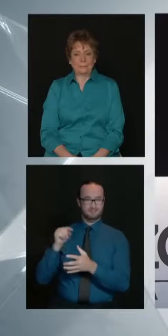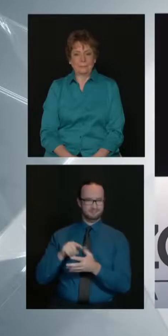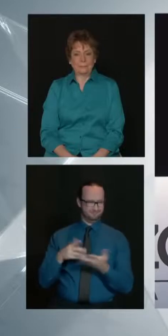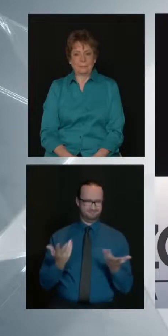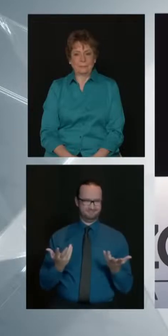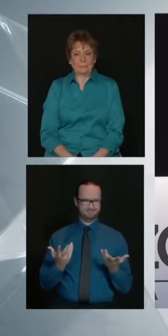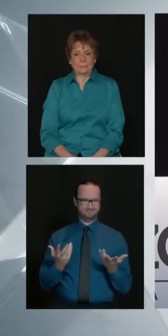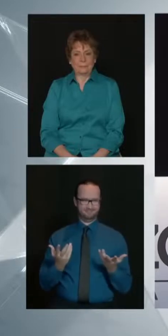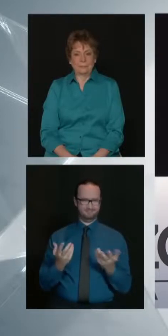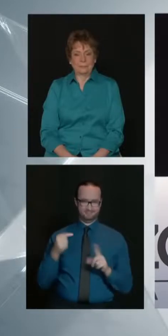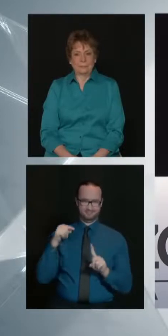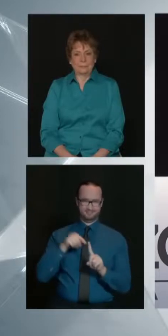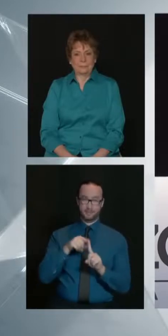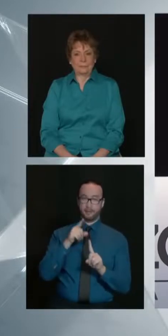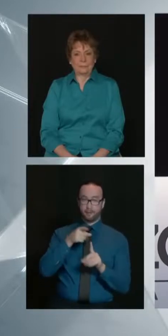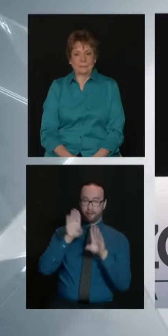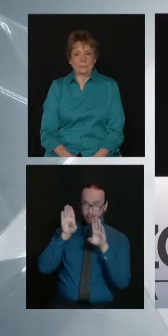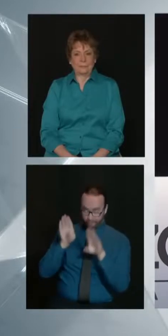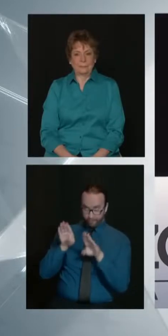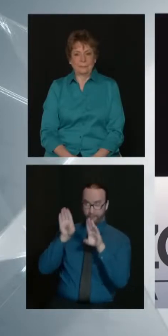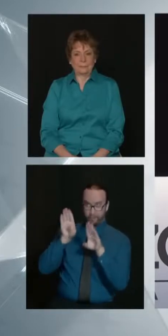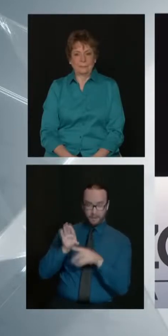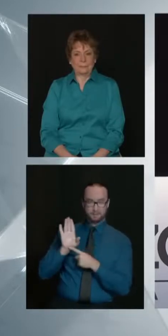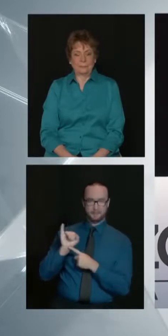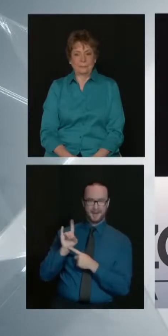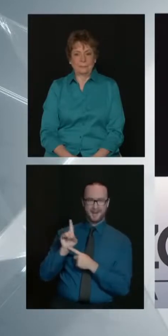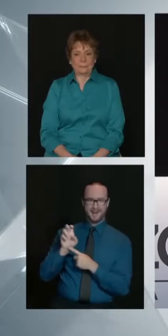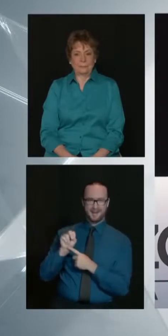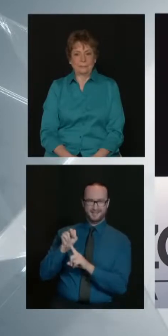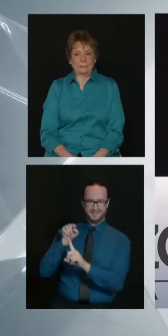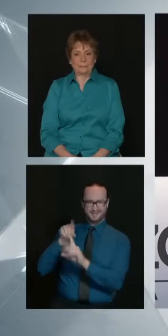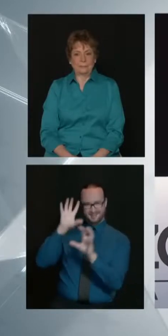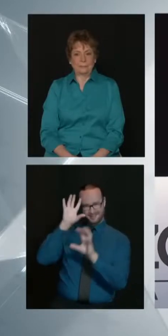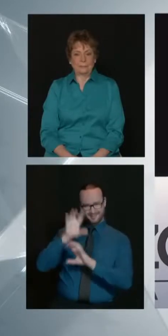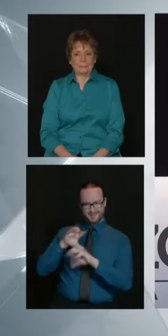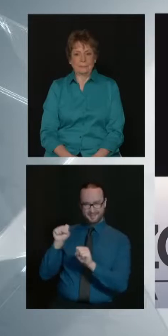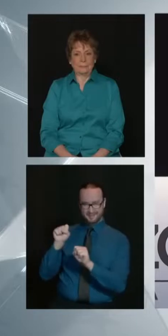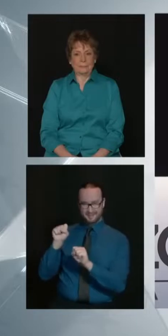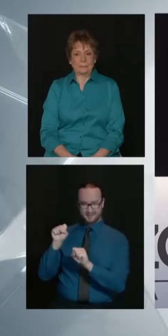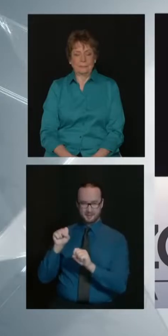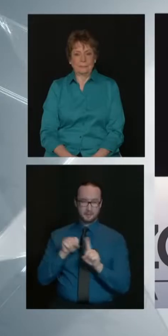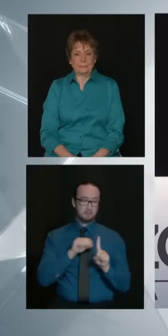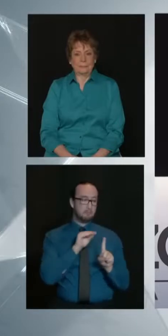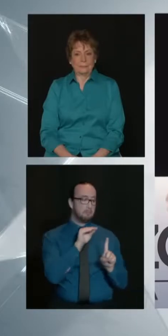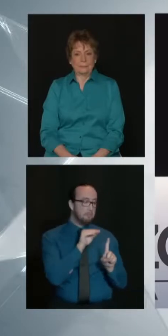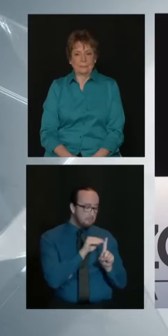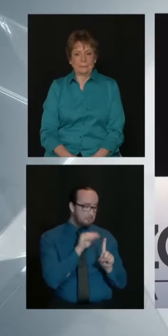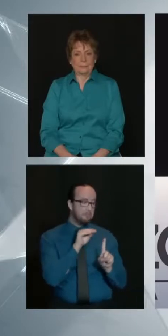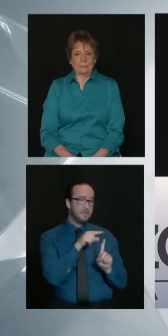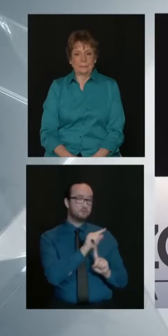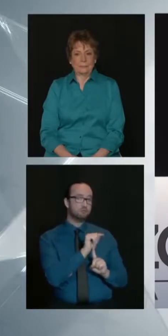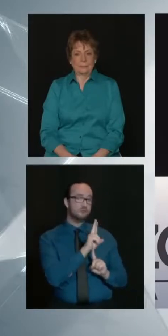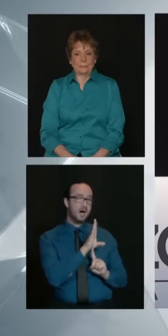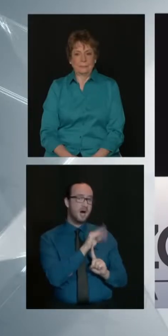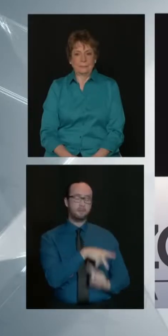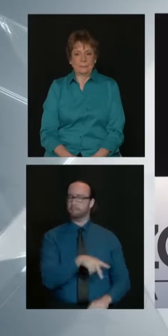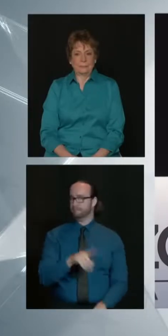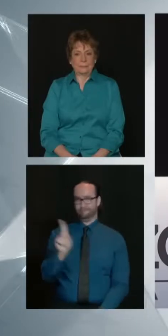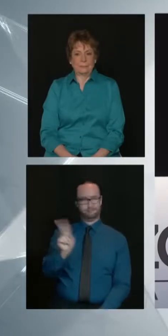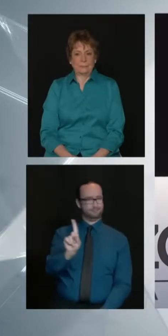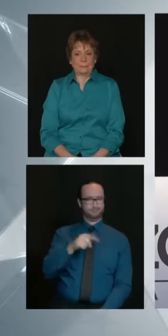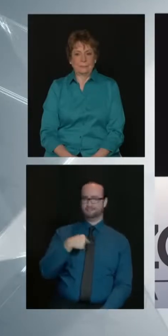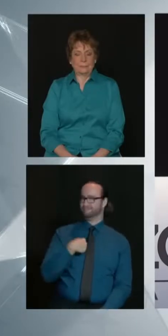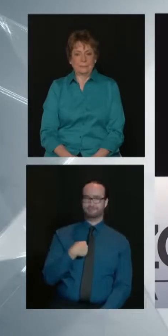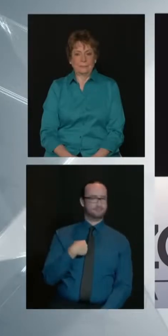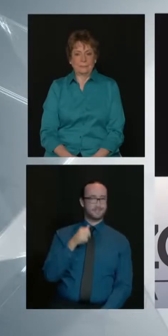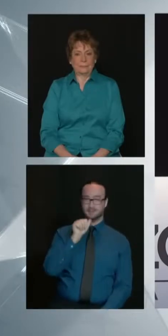ring. Unlike my opponents, I am not here to impose my personal views on anyone. I'd be honored